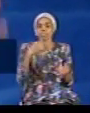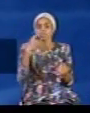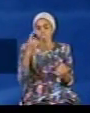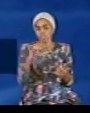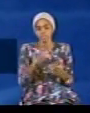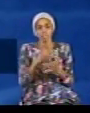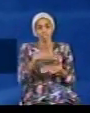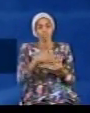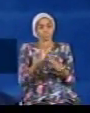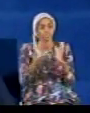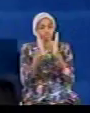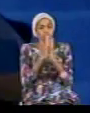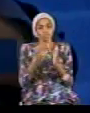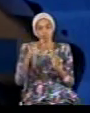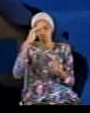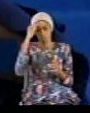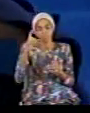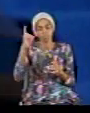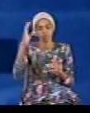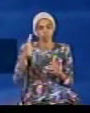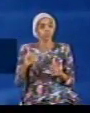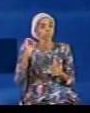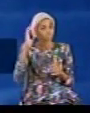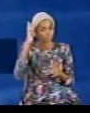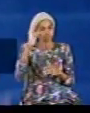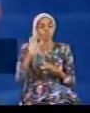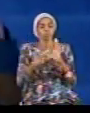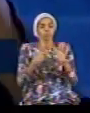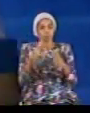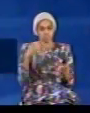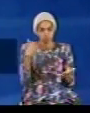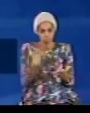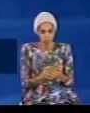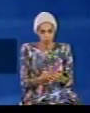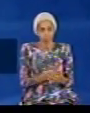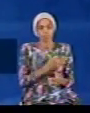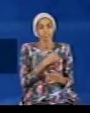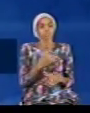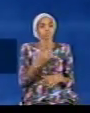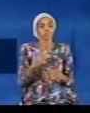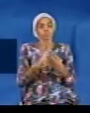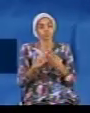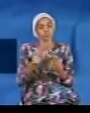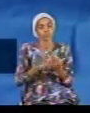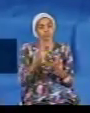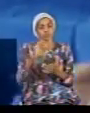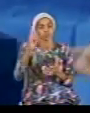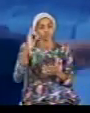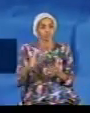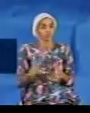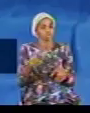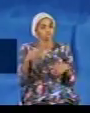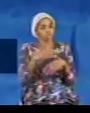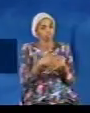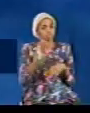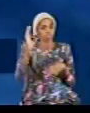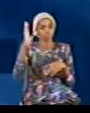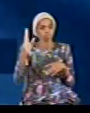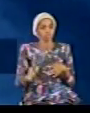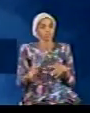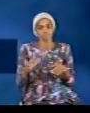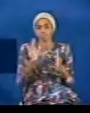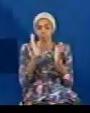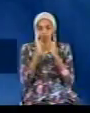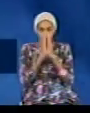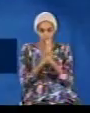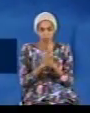And to God be the glory, as after I just prayed, he said the final amen. I was just walking. In fact, I'm walking. The